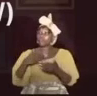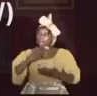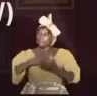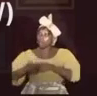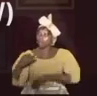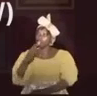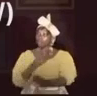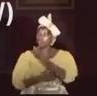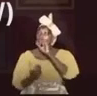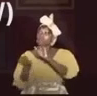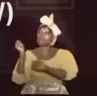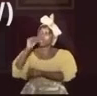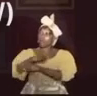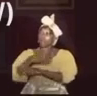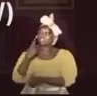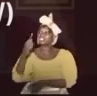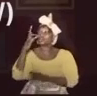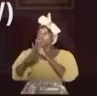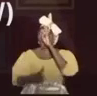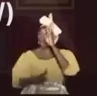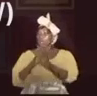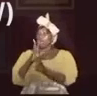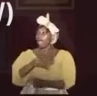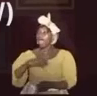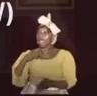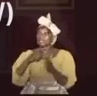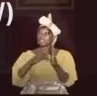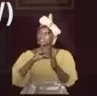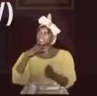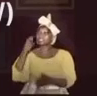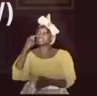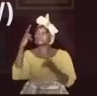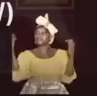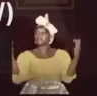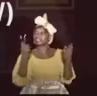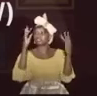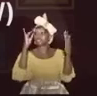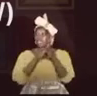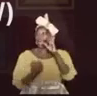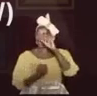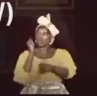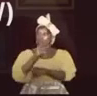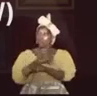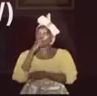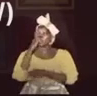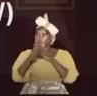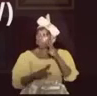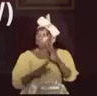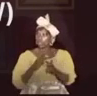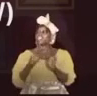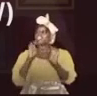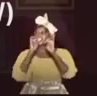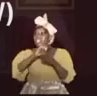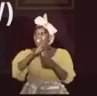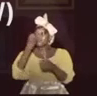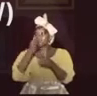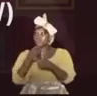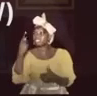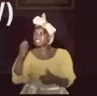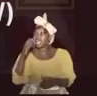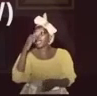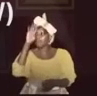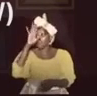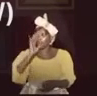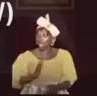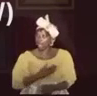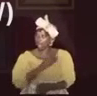God overcometh the world. And he says, this is the victory that overcometh the world. Help me, even